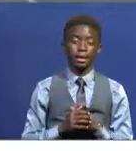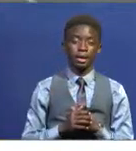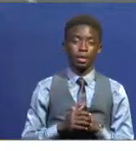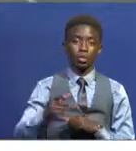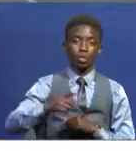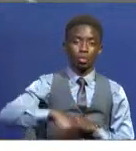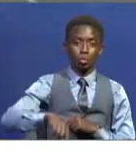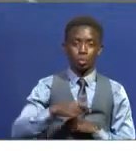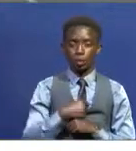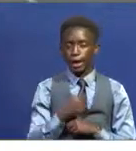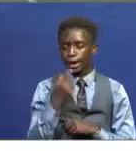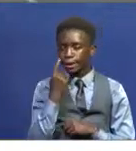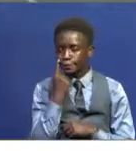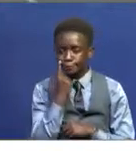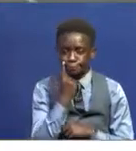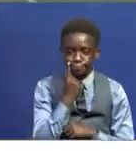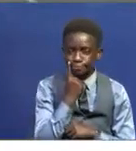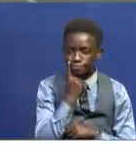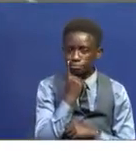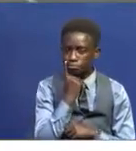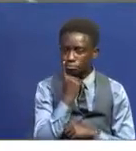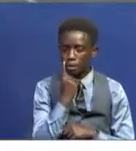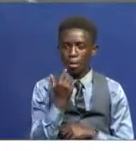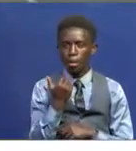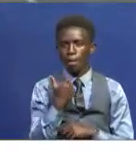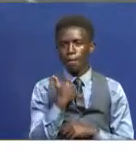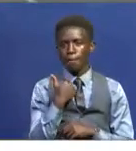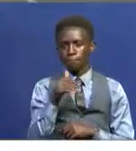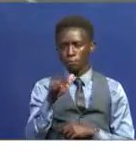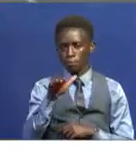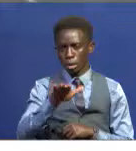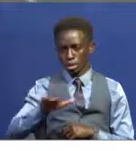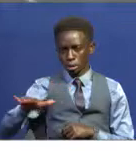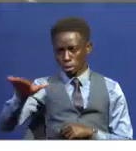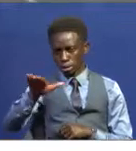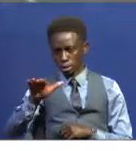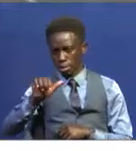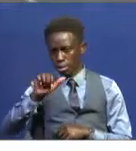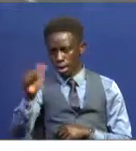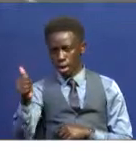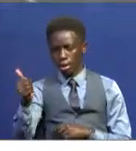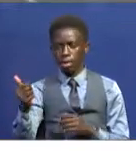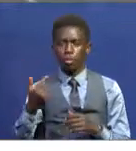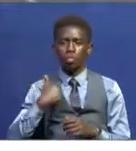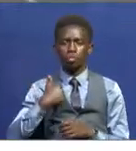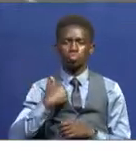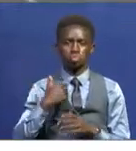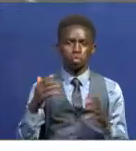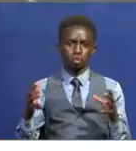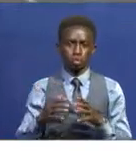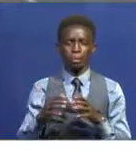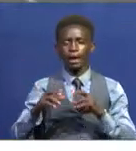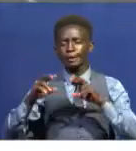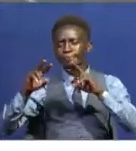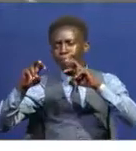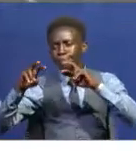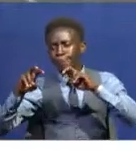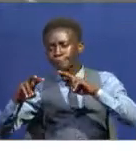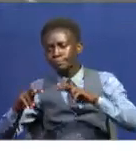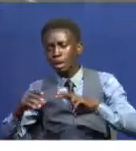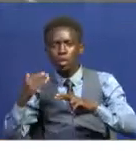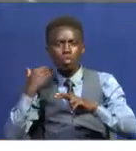rather stretched scope, where we investigate a fraud